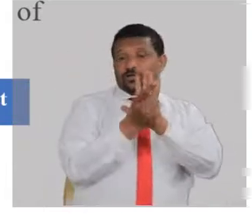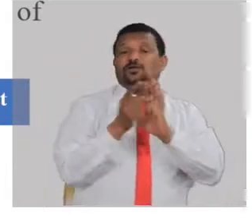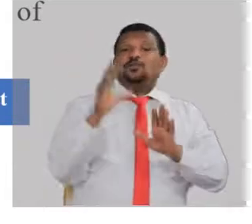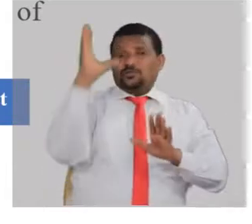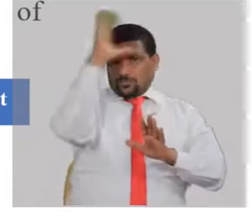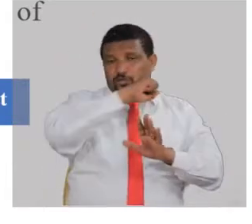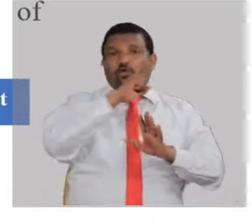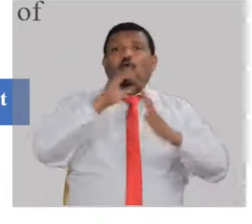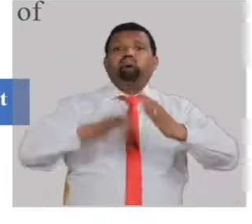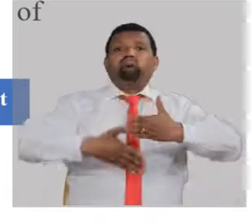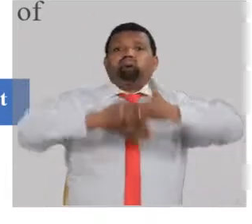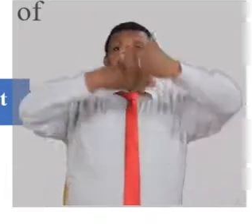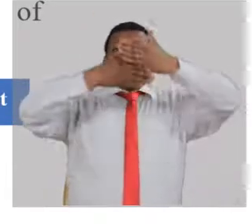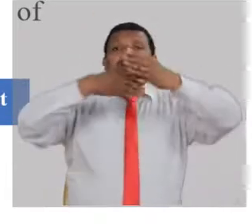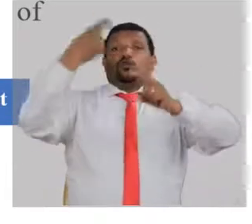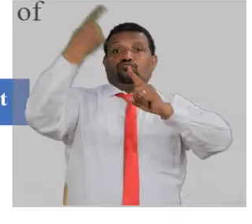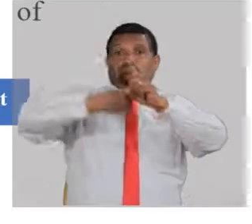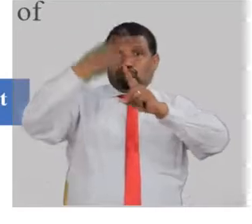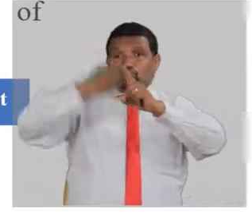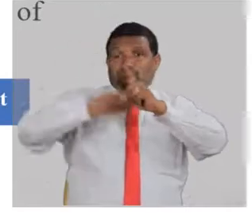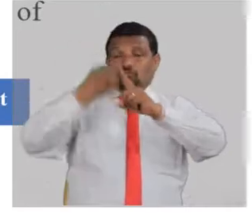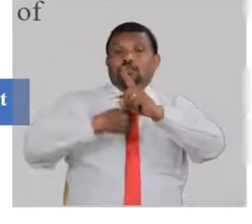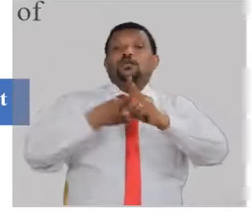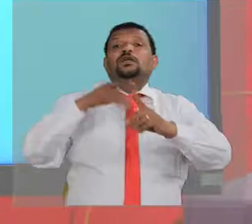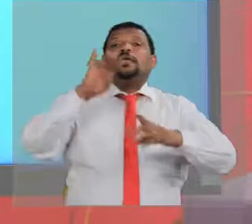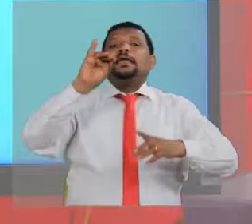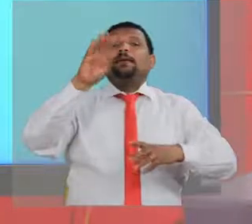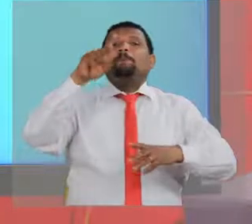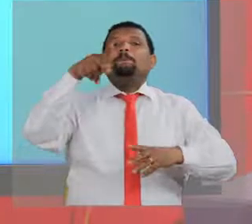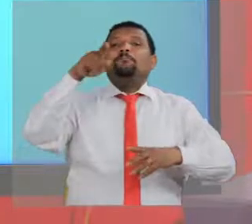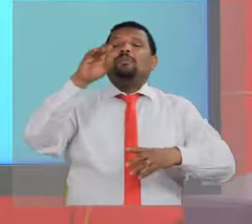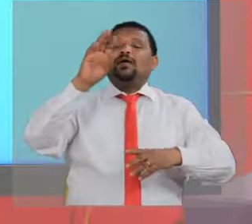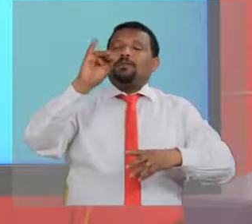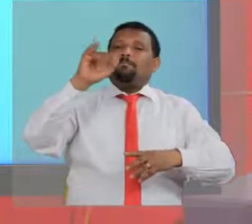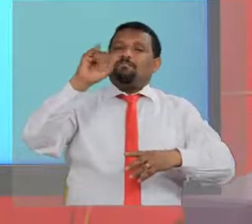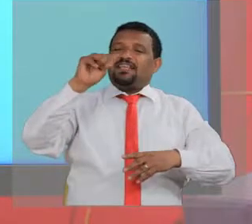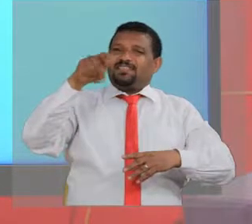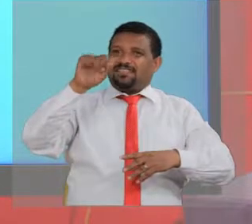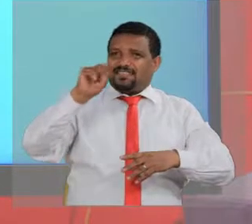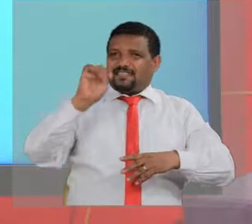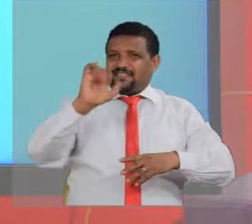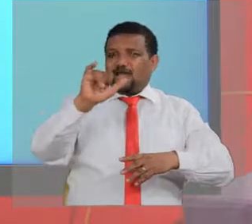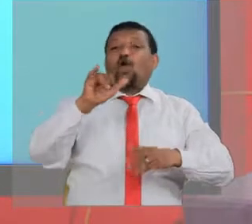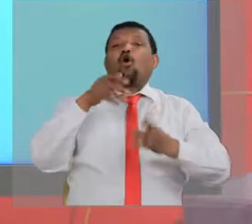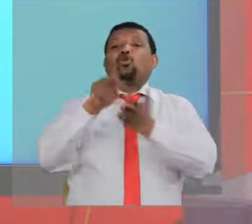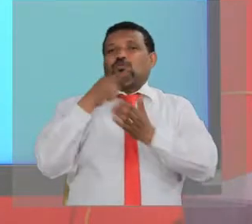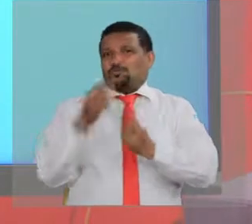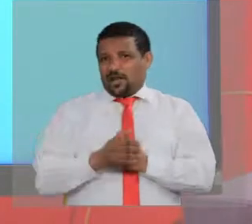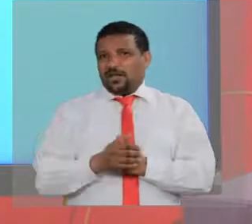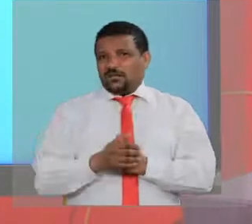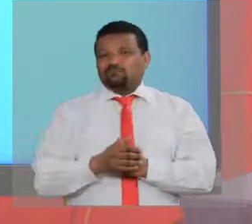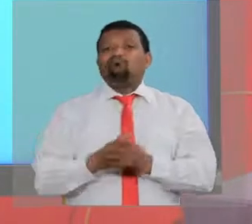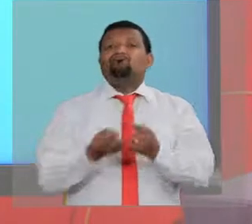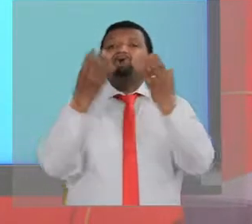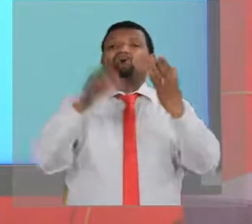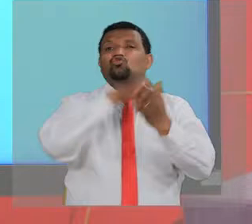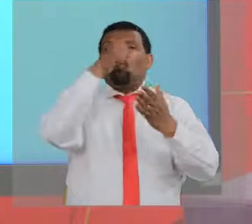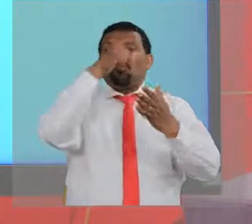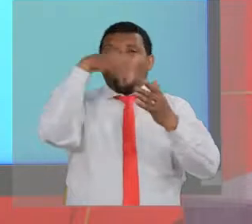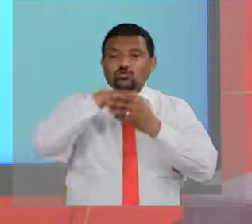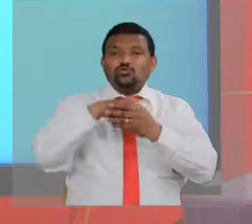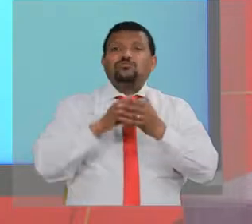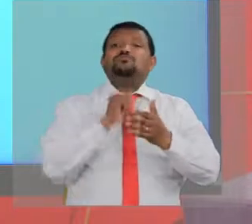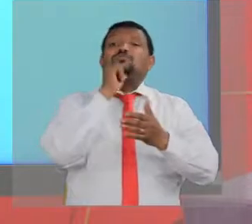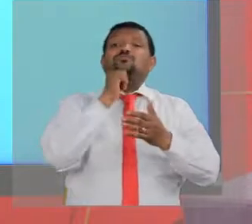estimated rent of building of the owner is considered as implicit cost. For example, in Ethiopia, most owners